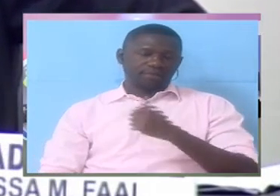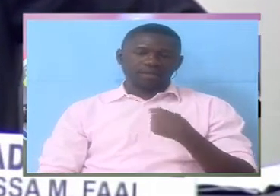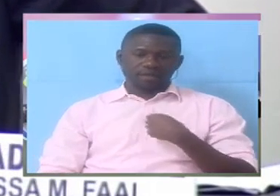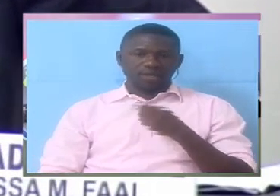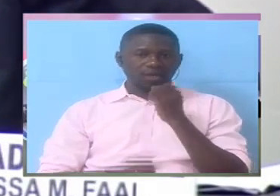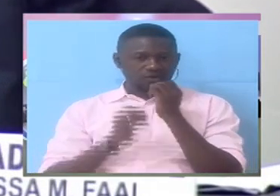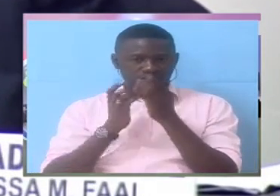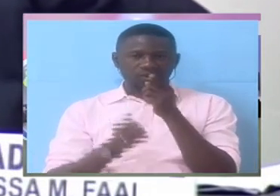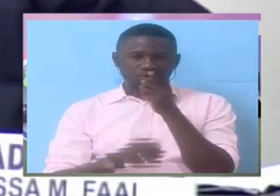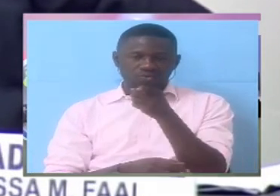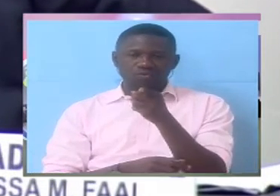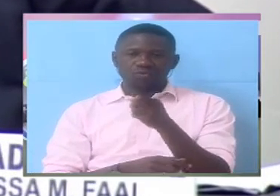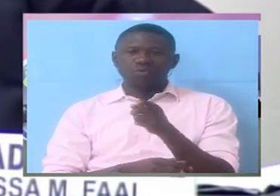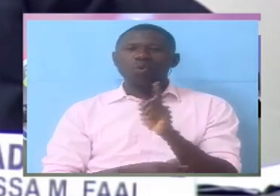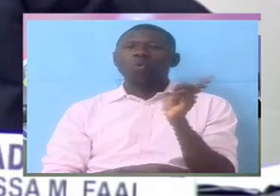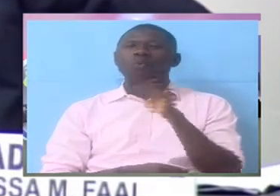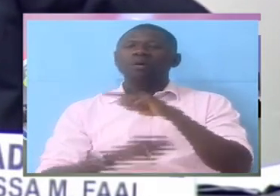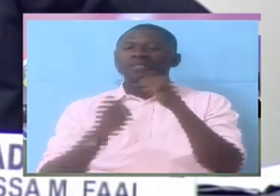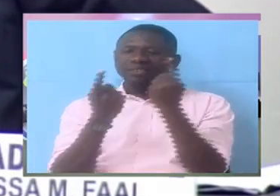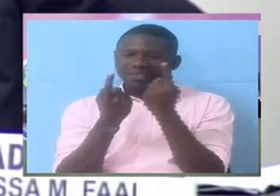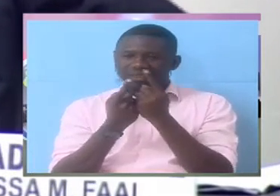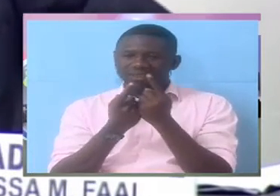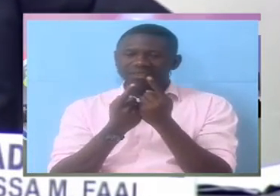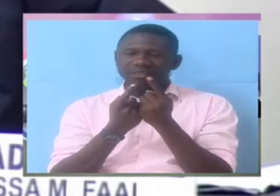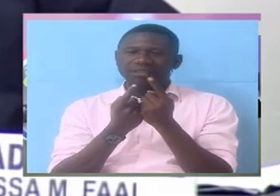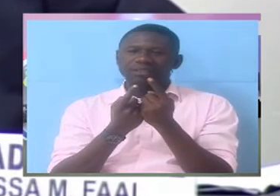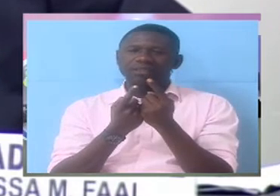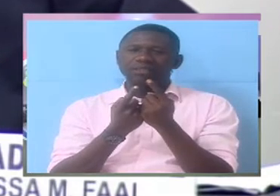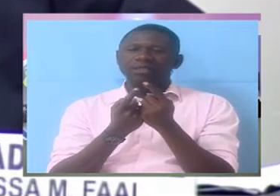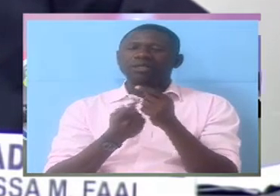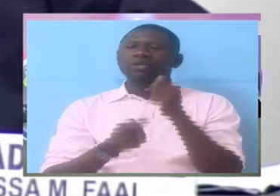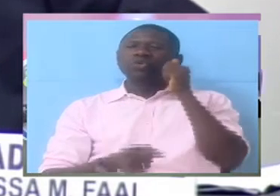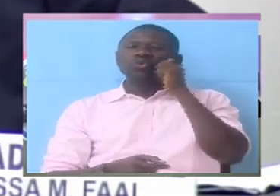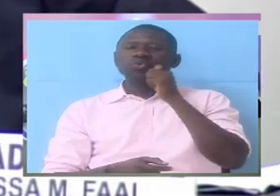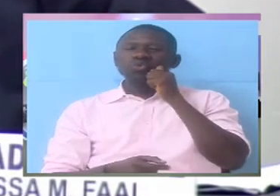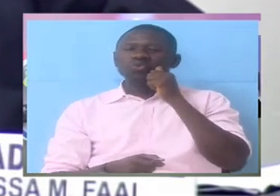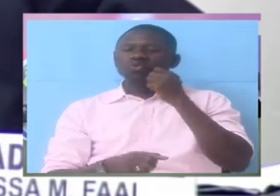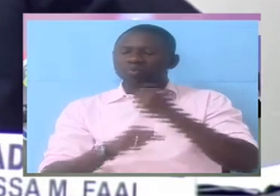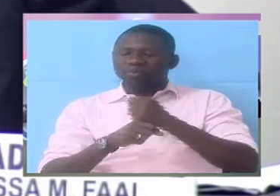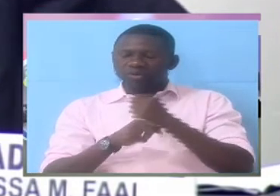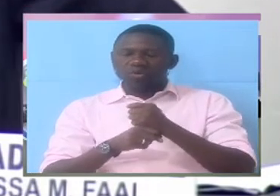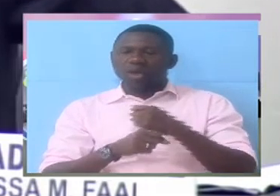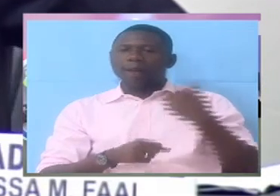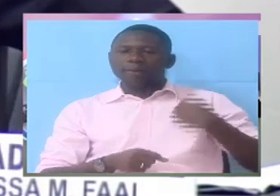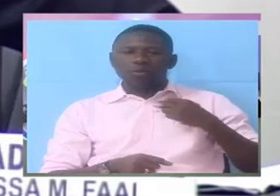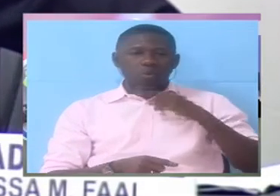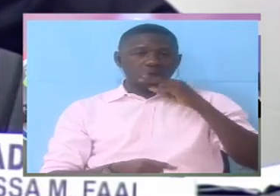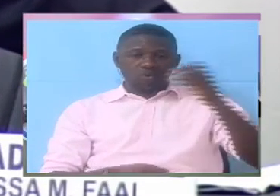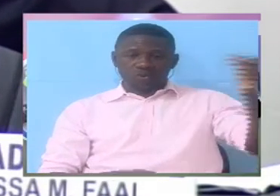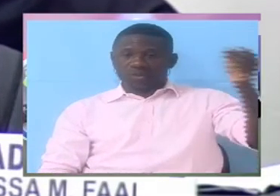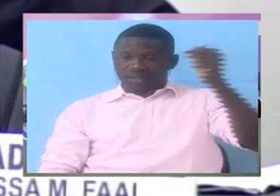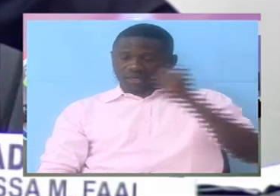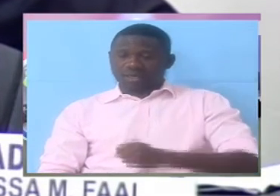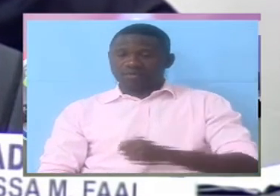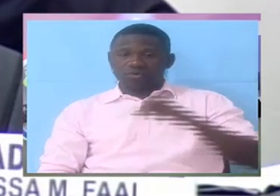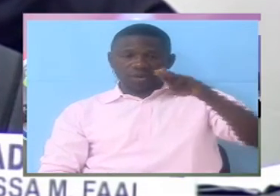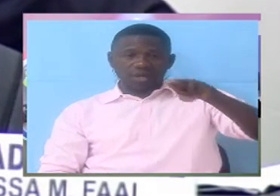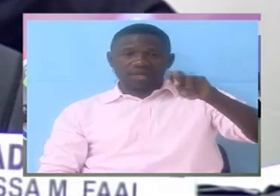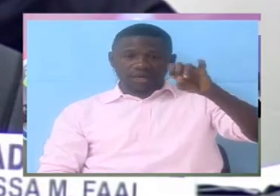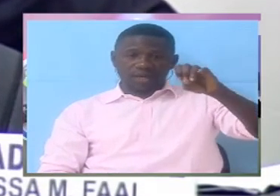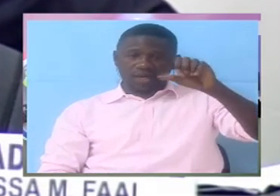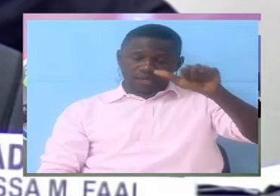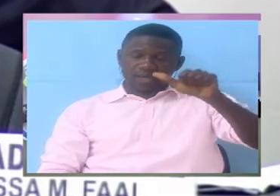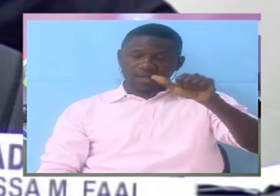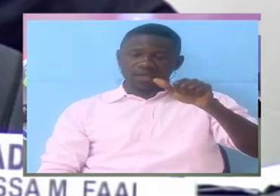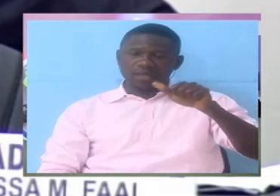ko what tools would he use to ensure that people who came there would speak the truth and nge nyininka ake mu